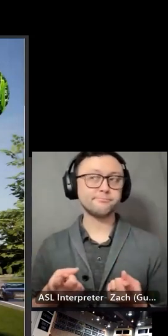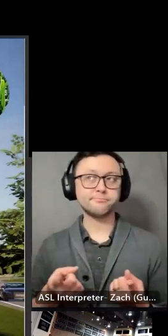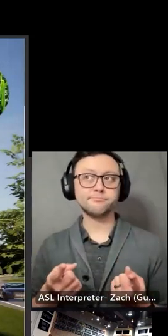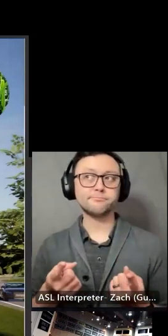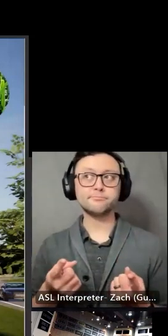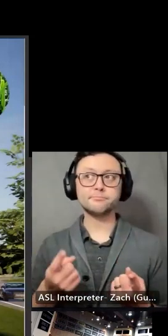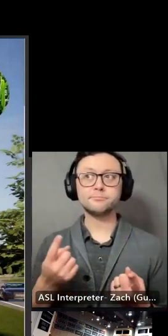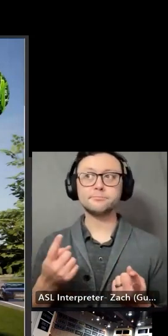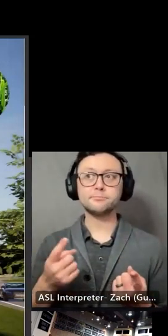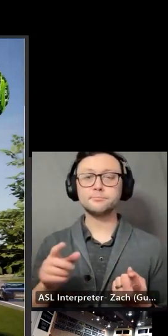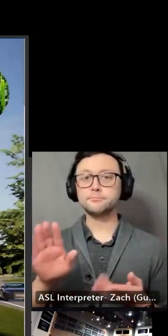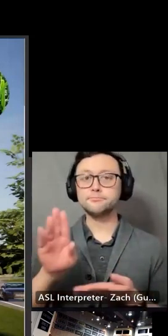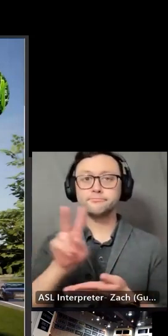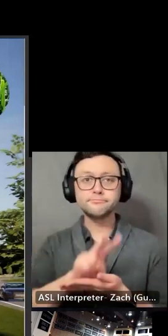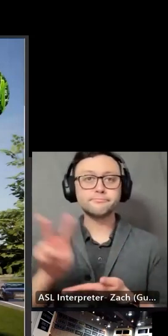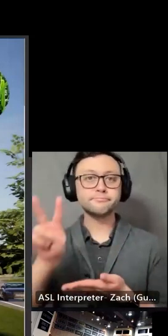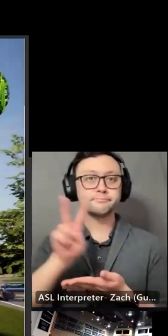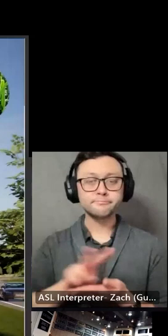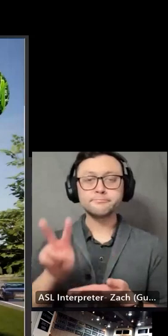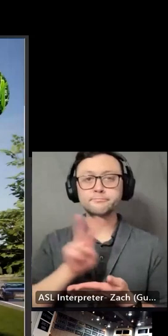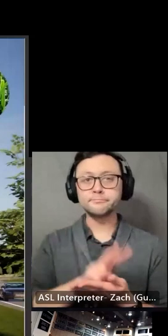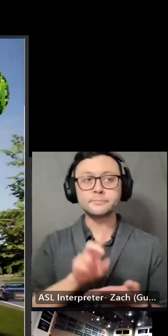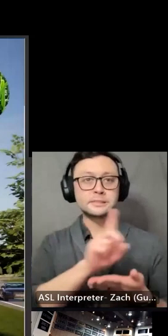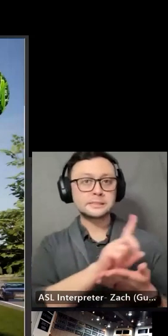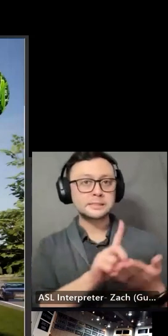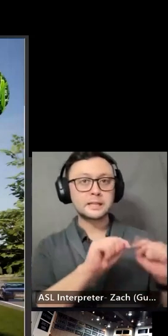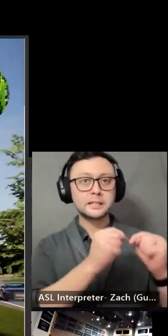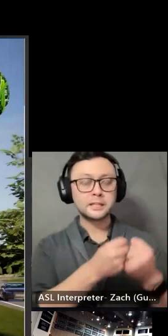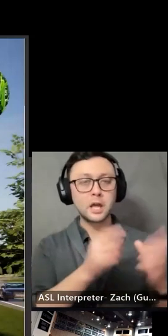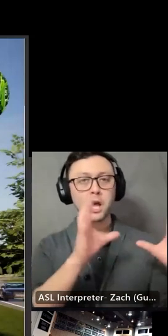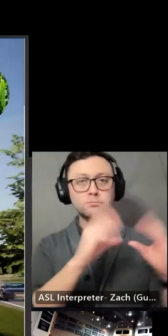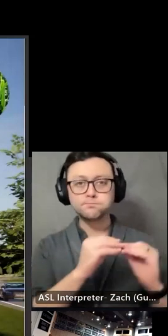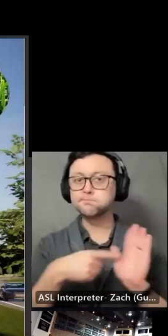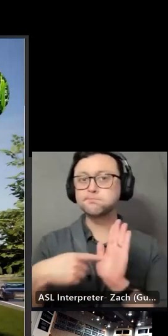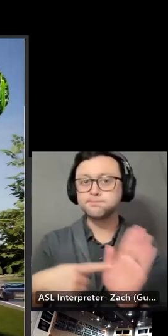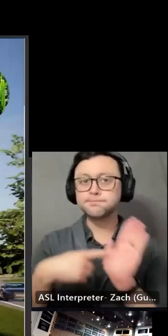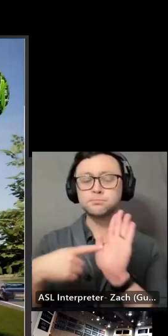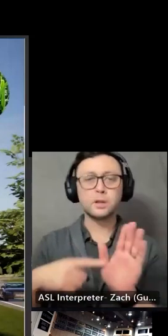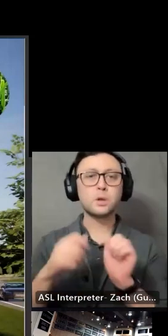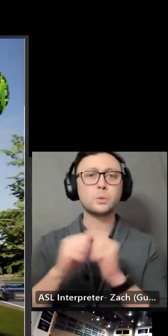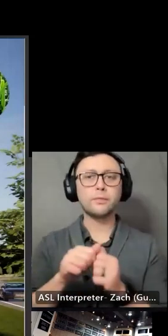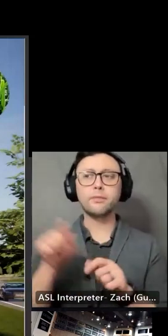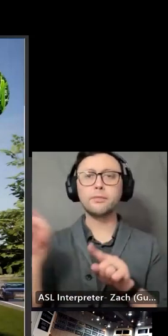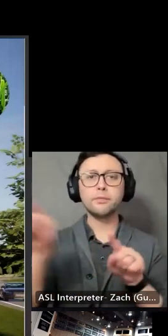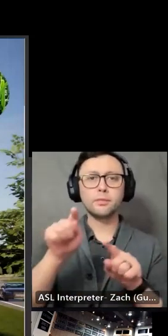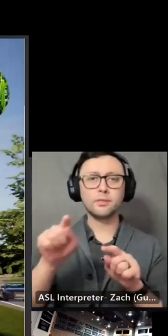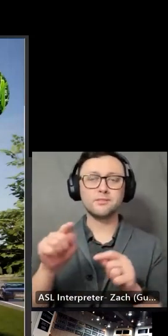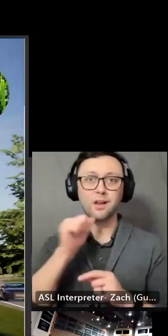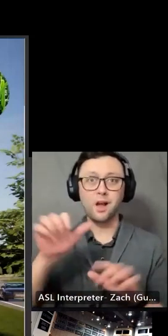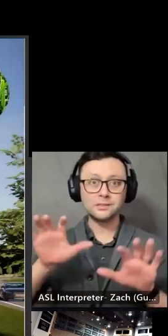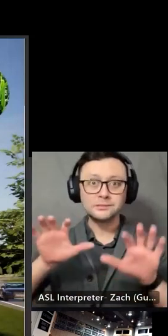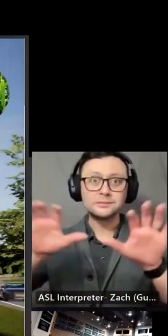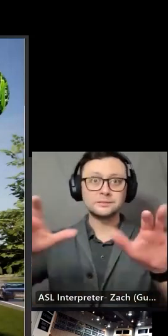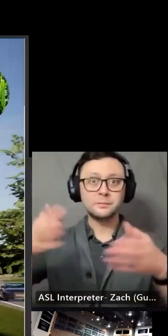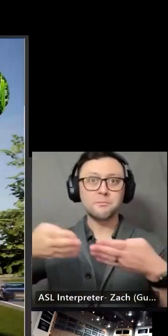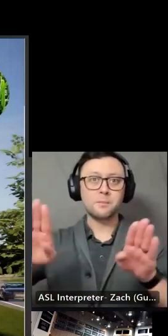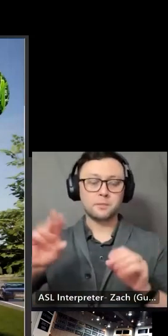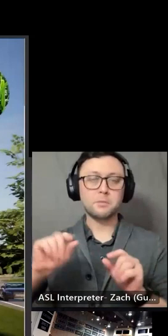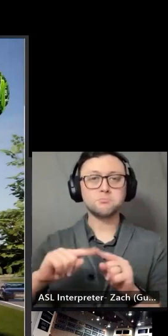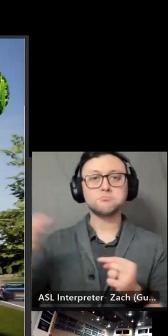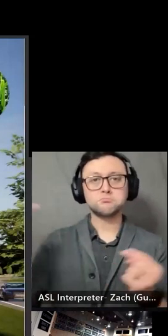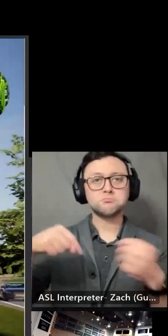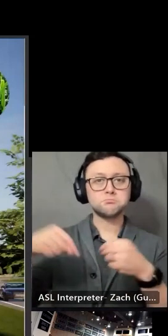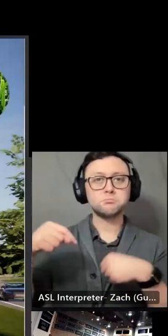this bi-weekly with our design team. I think, you know, with a select group of people, we're concerned with the